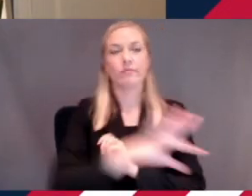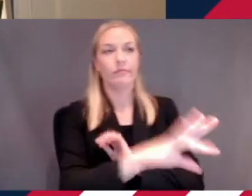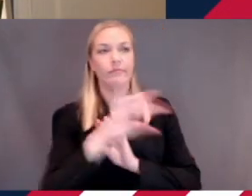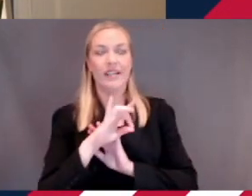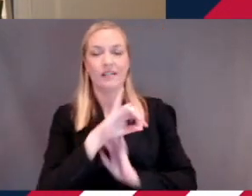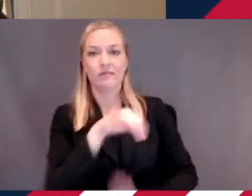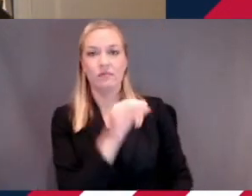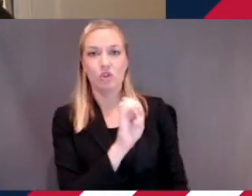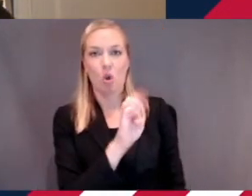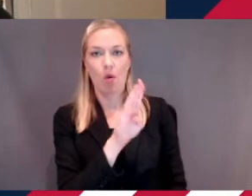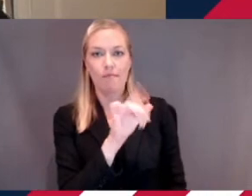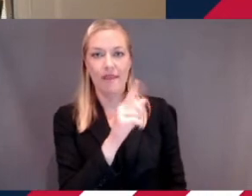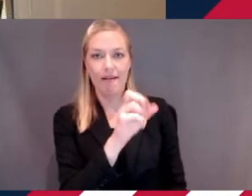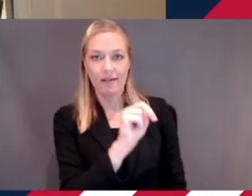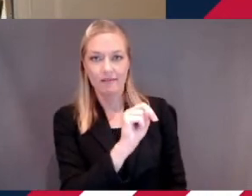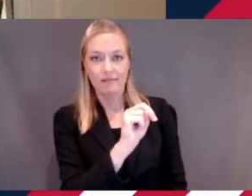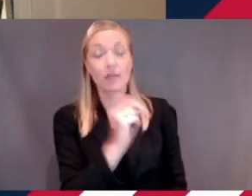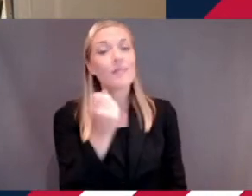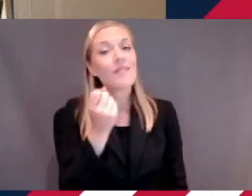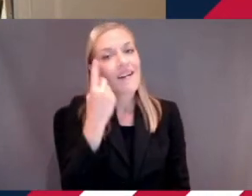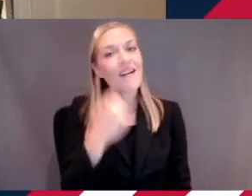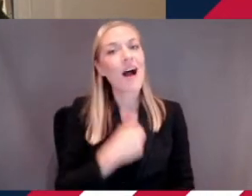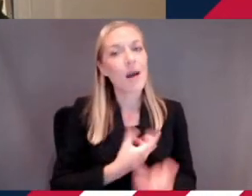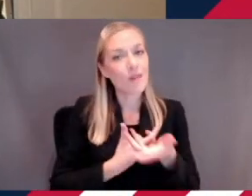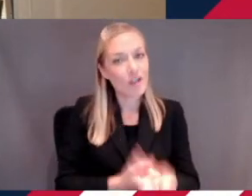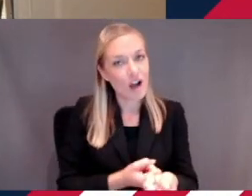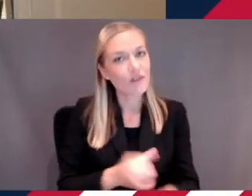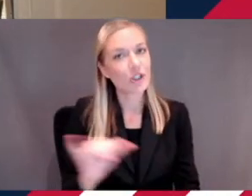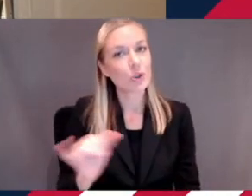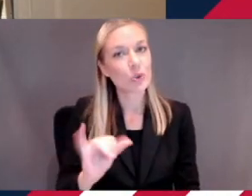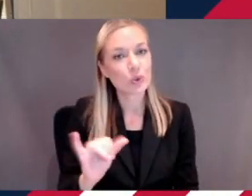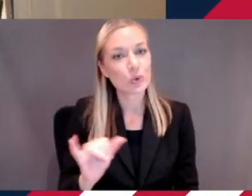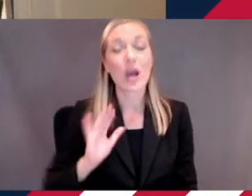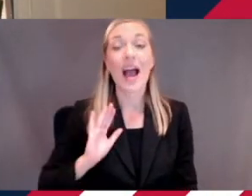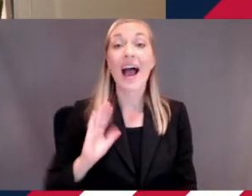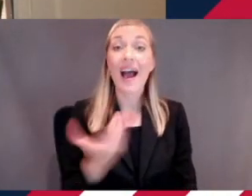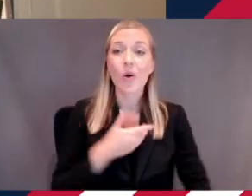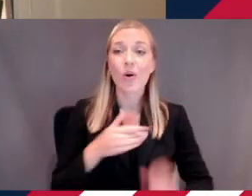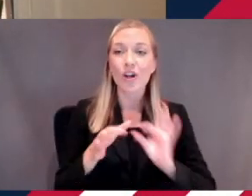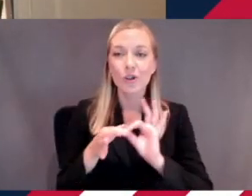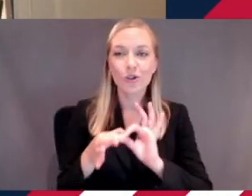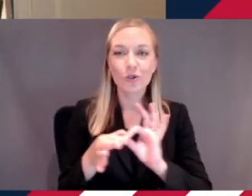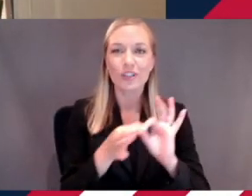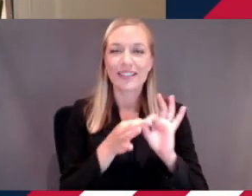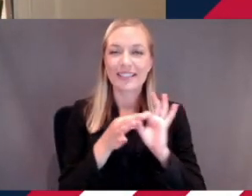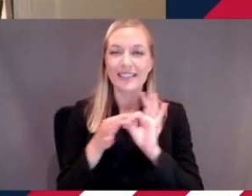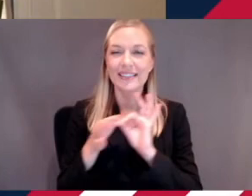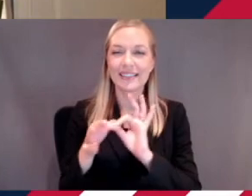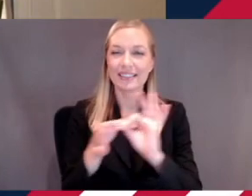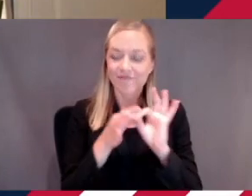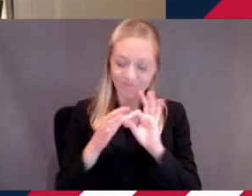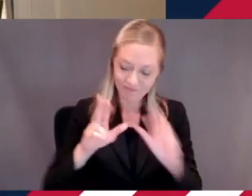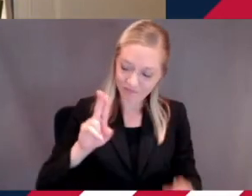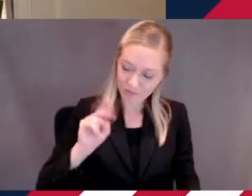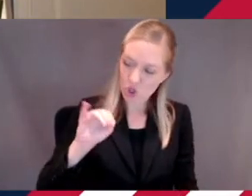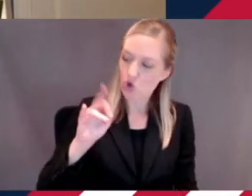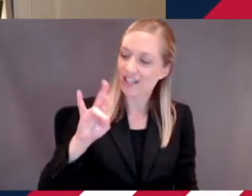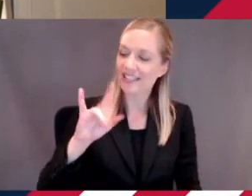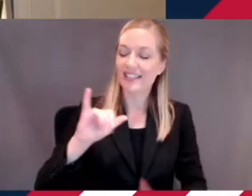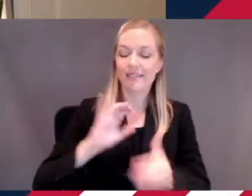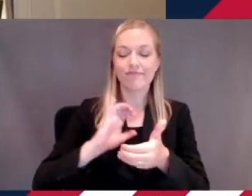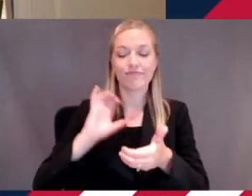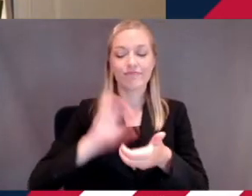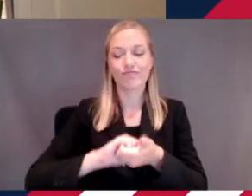that we will exude today and have exuded throughout this process will be a unity that will win out